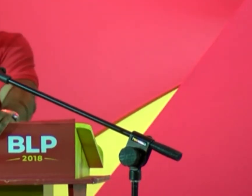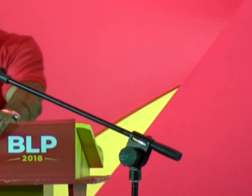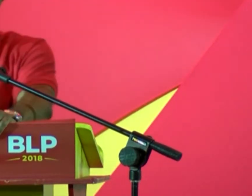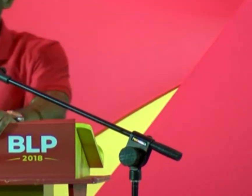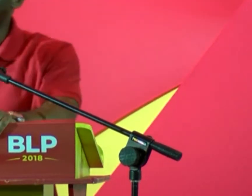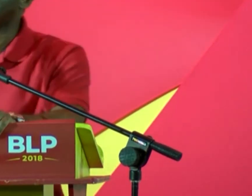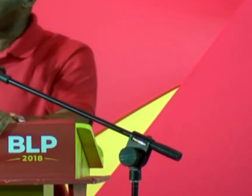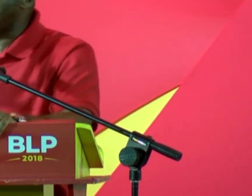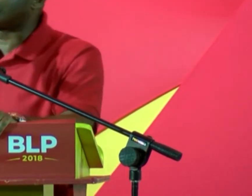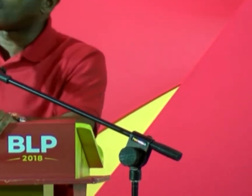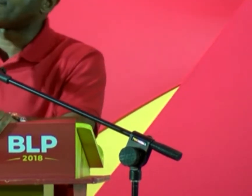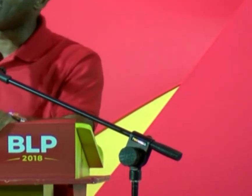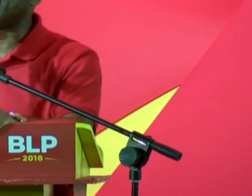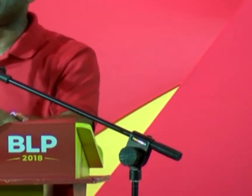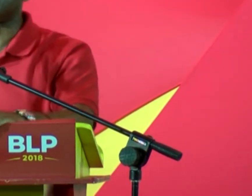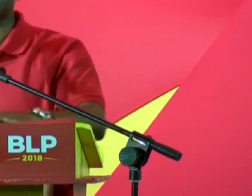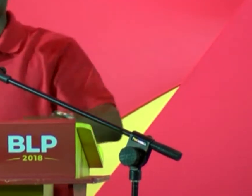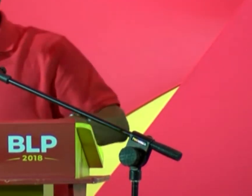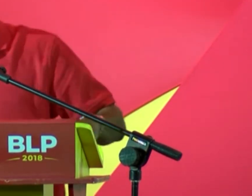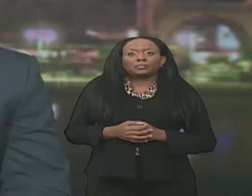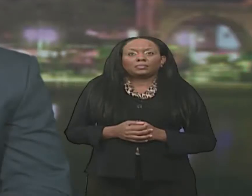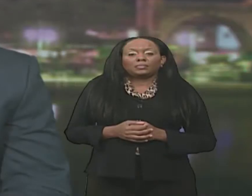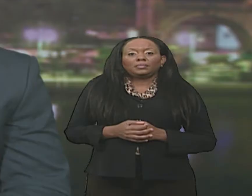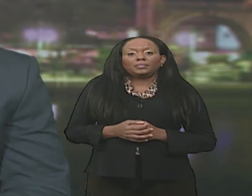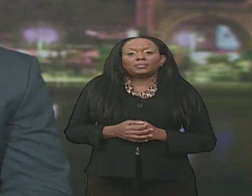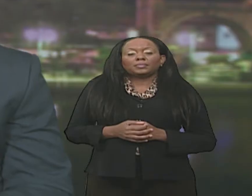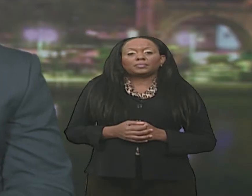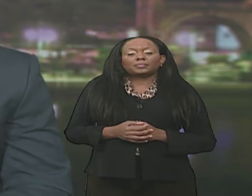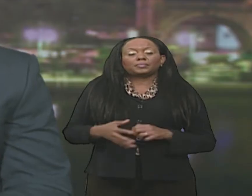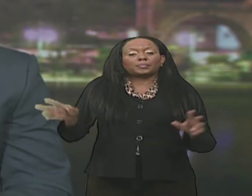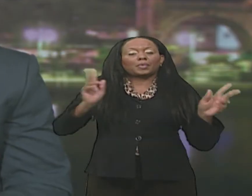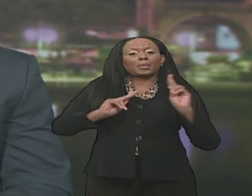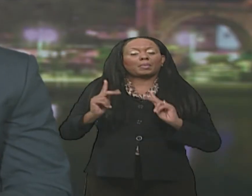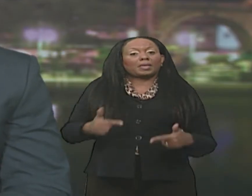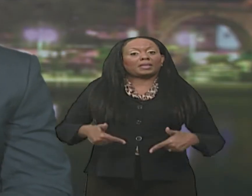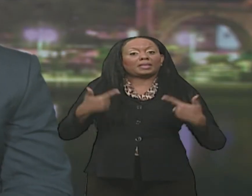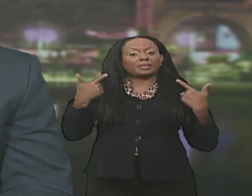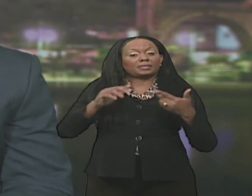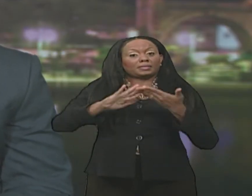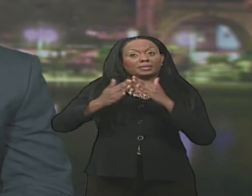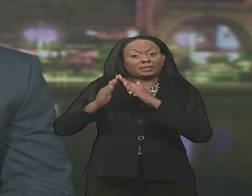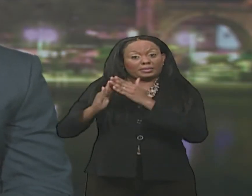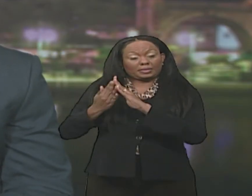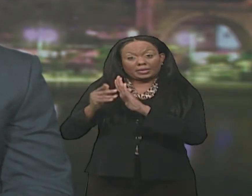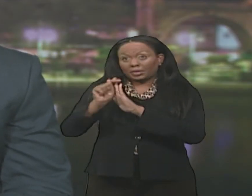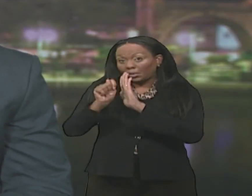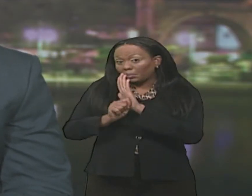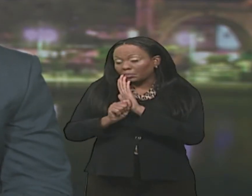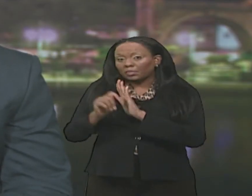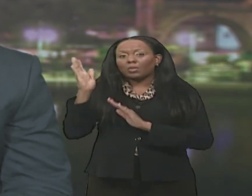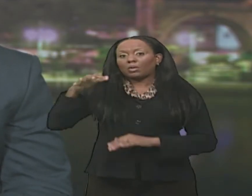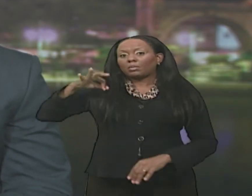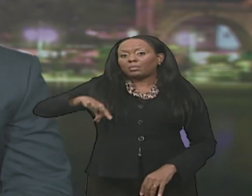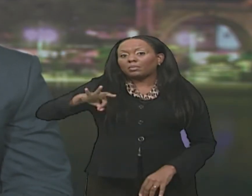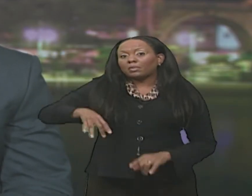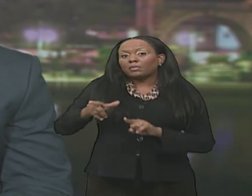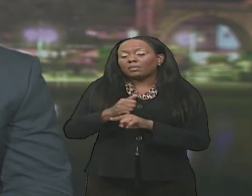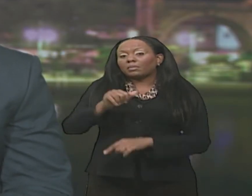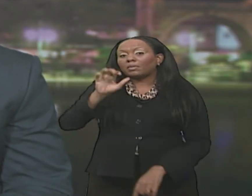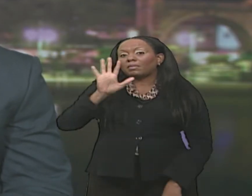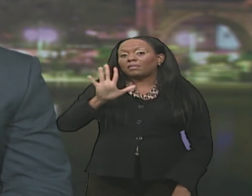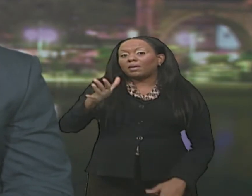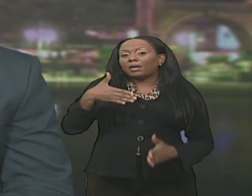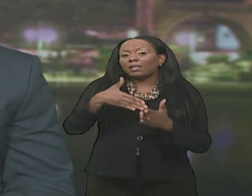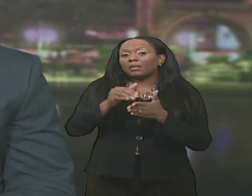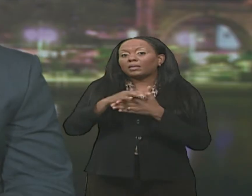the people of Bridgetown, and throughout Barbados. Residents of the city will benefit significantly from $5,000 trust